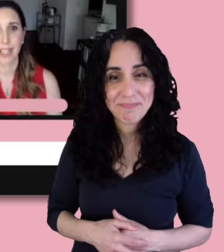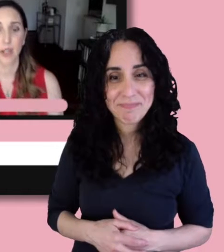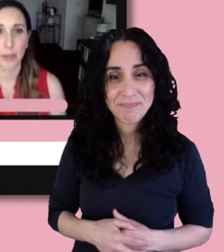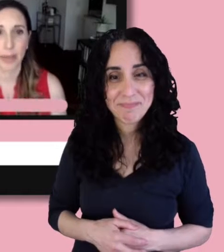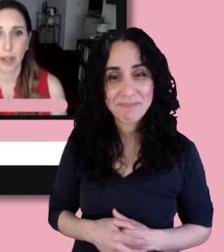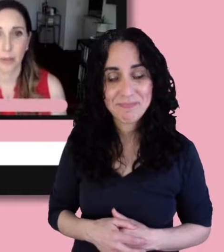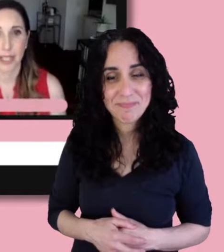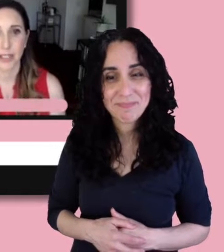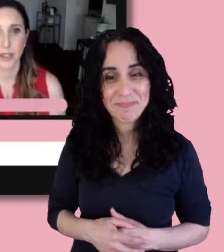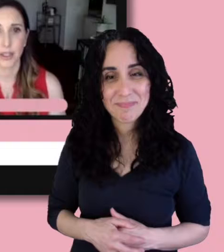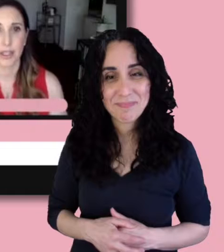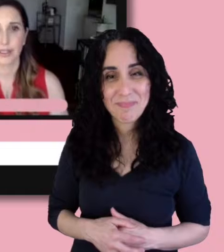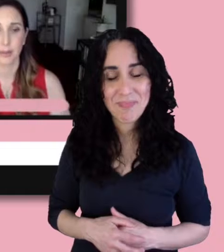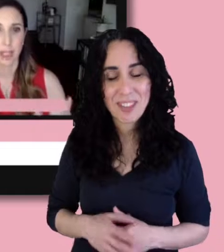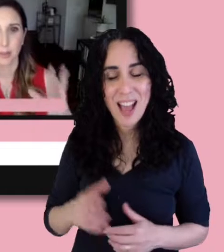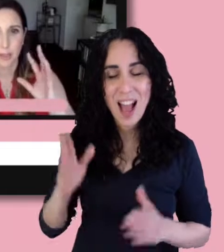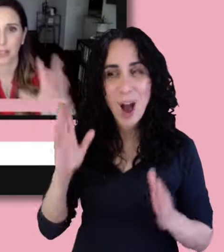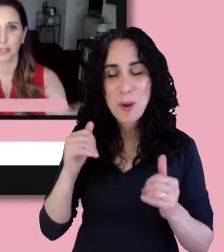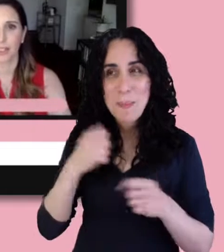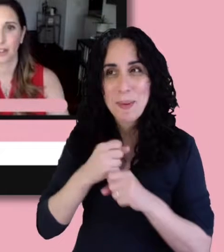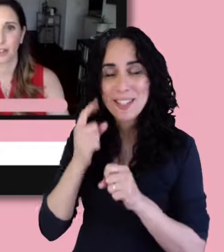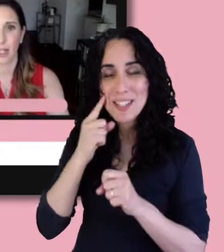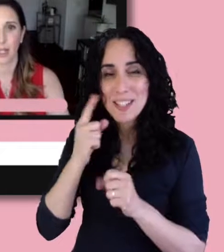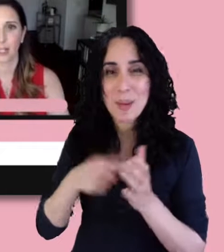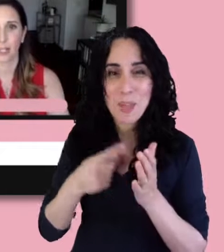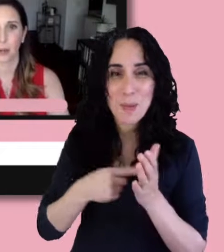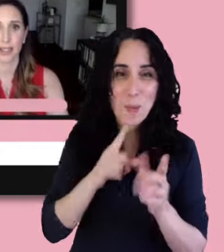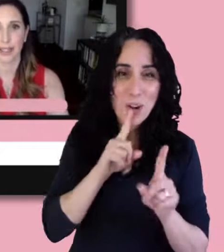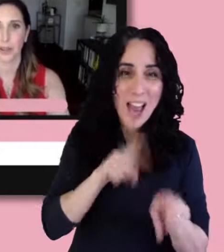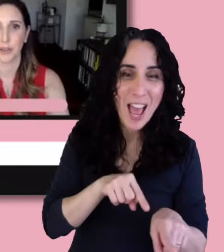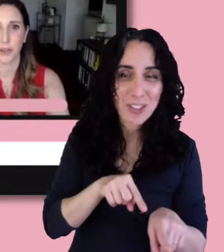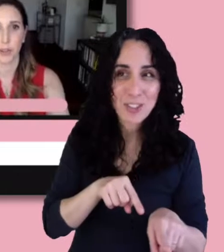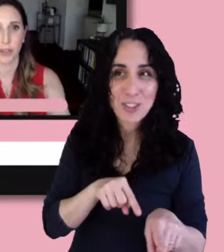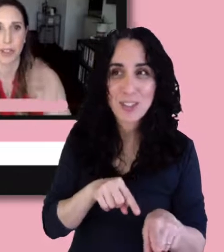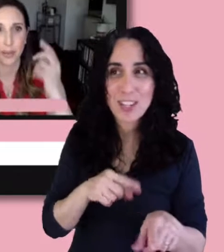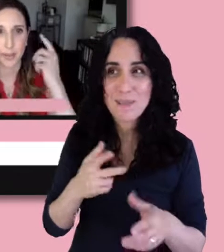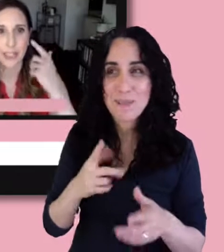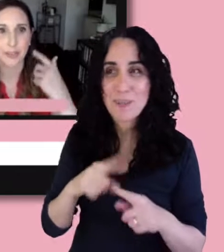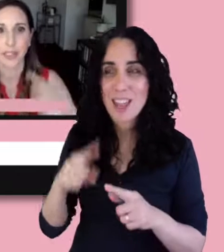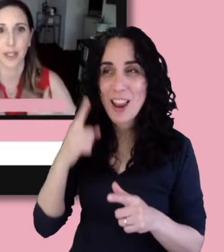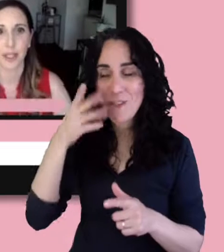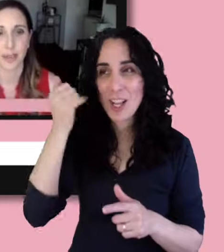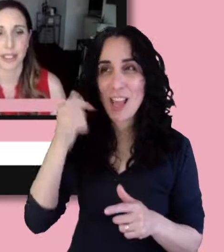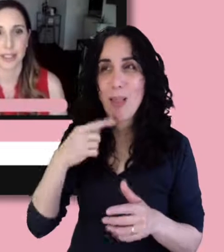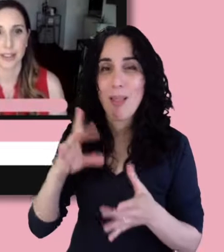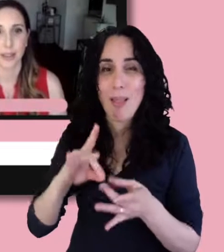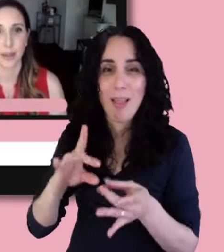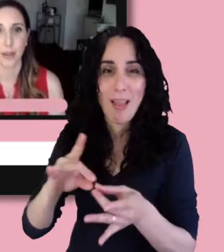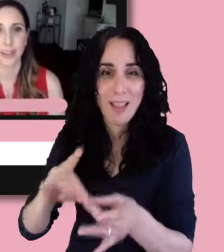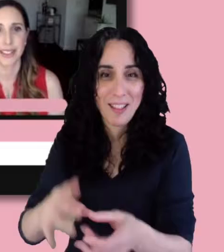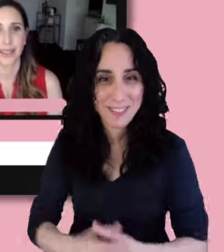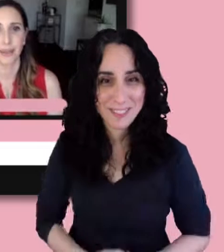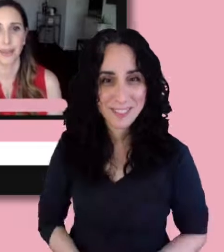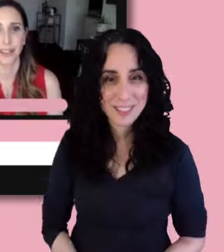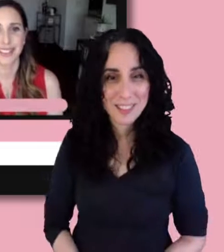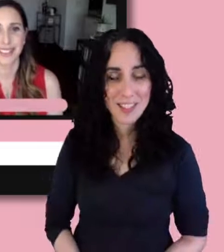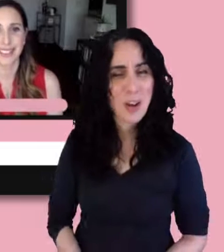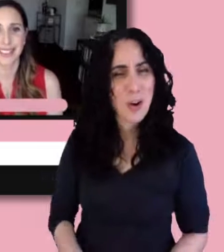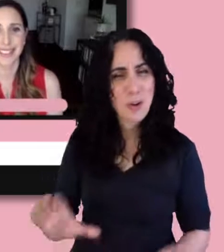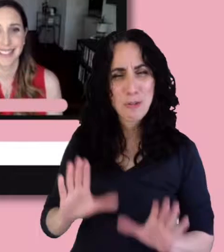I hope I'm helpful answering these. Sometimes I'm having a hard time. Like, I want to answer the questions, but then I forget what I'm saying. So. No, you're